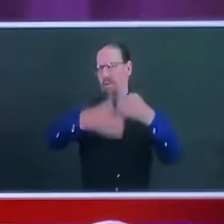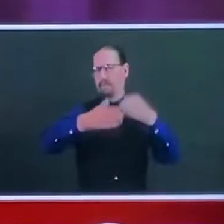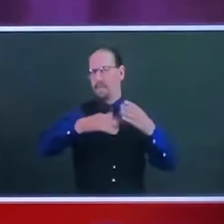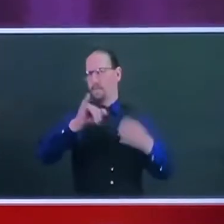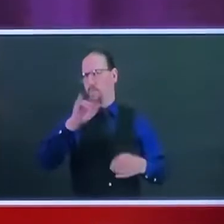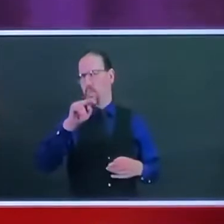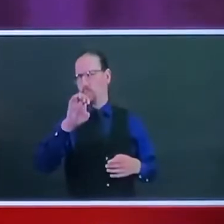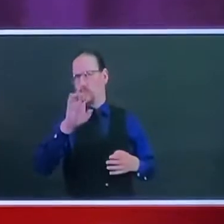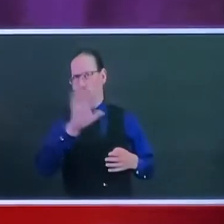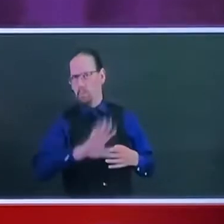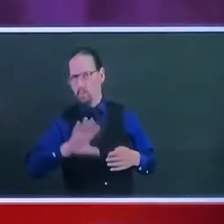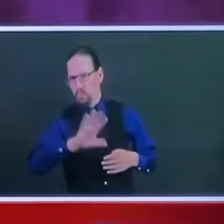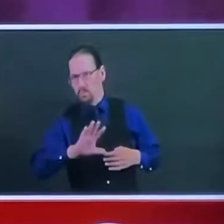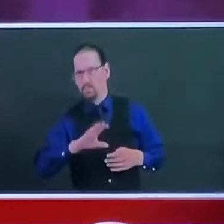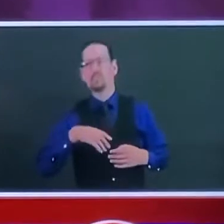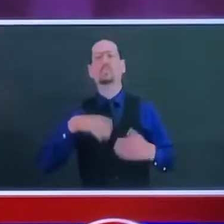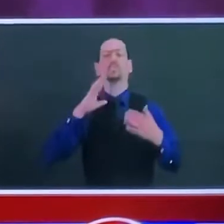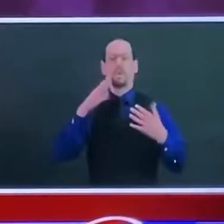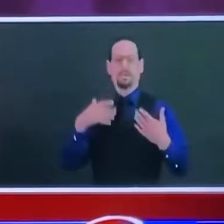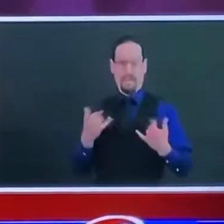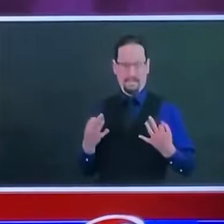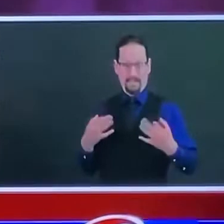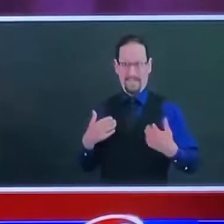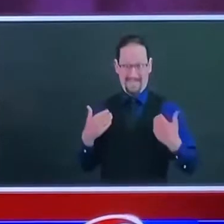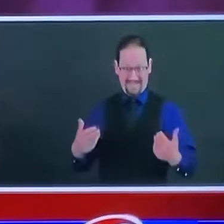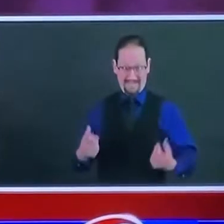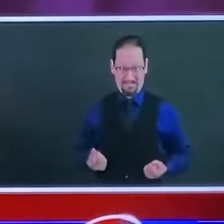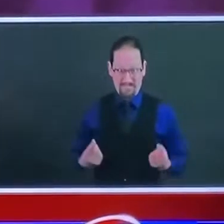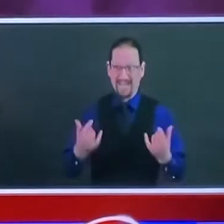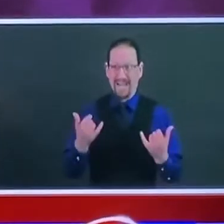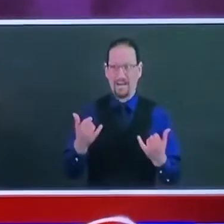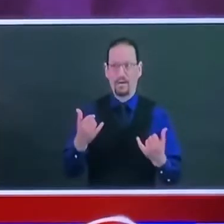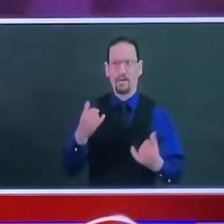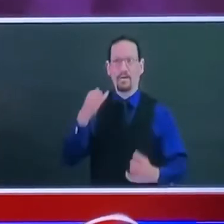sorry, you're on your own, but you can use some of your